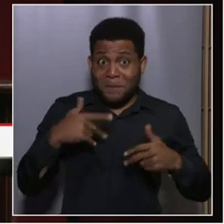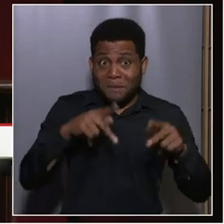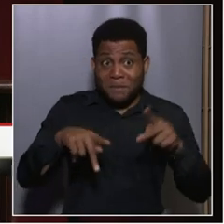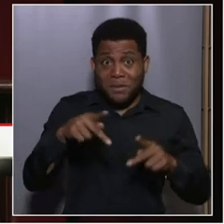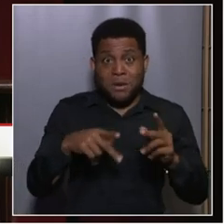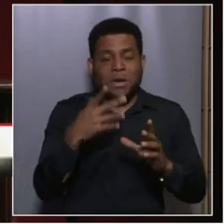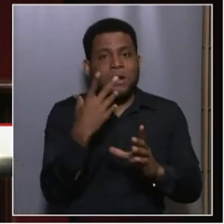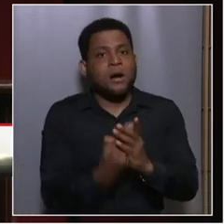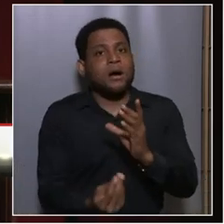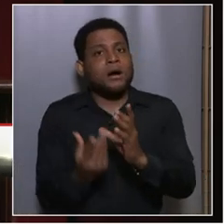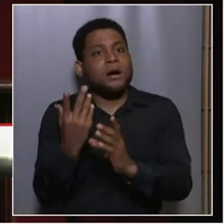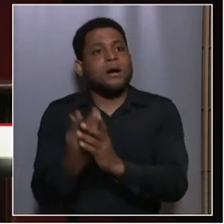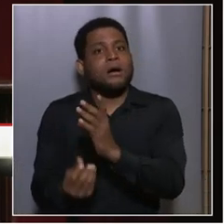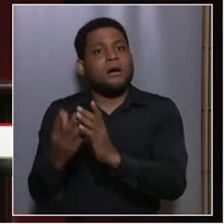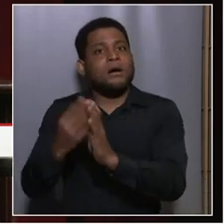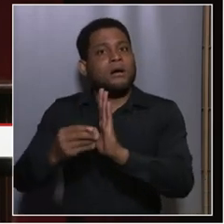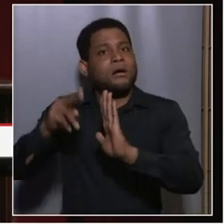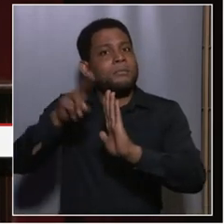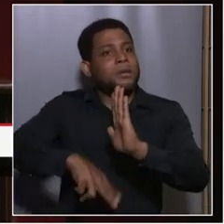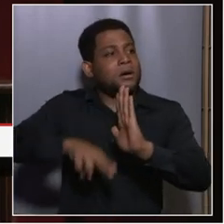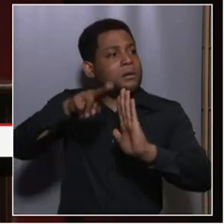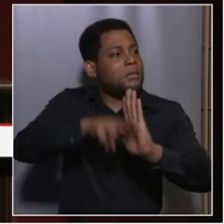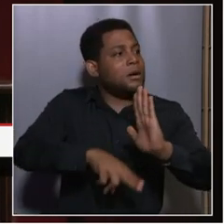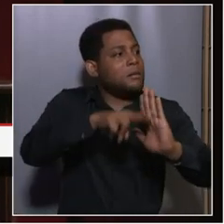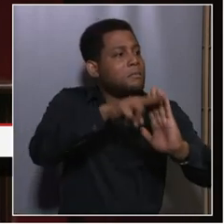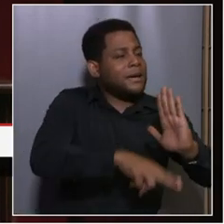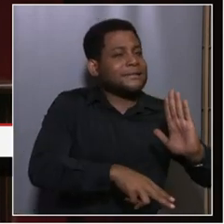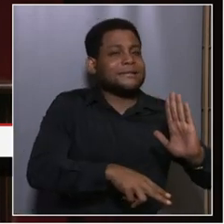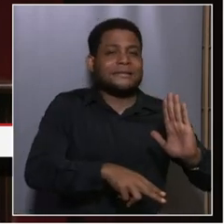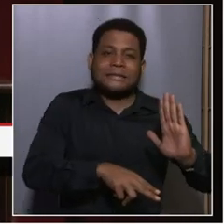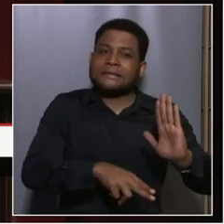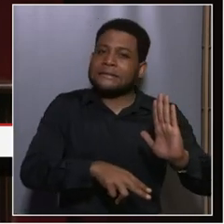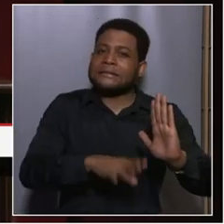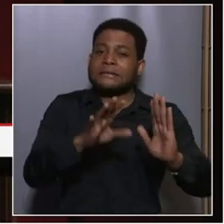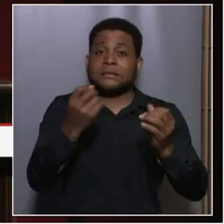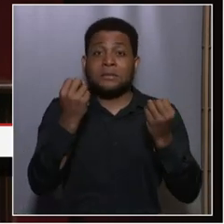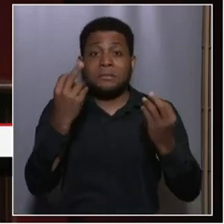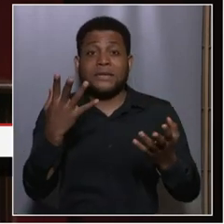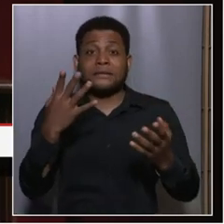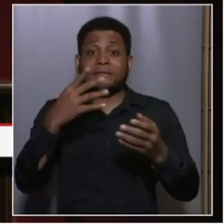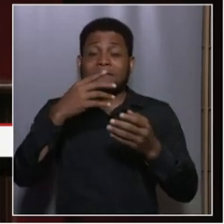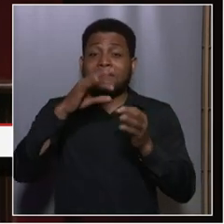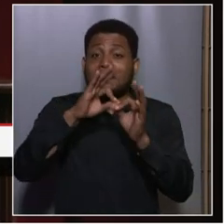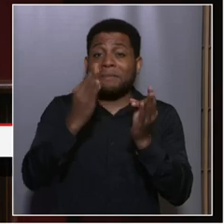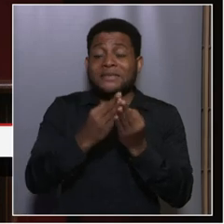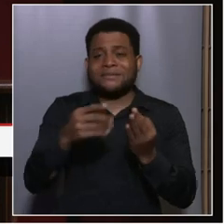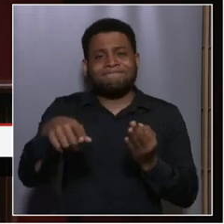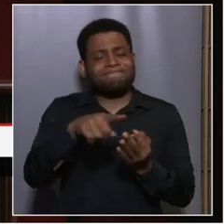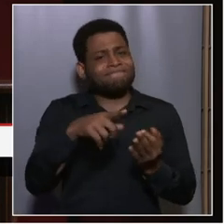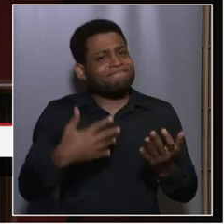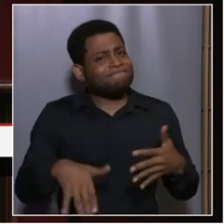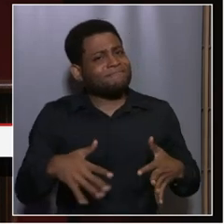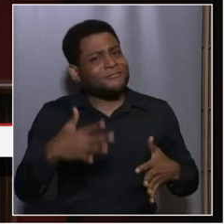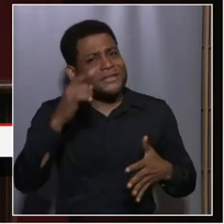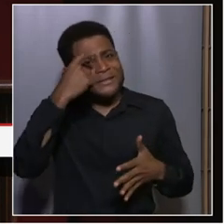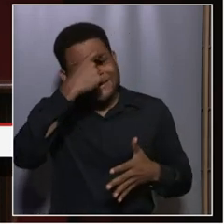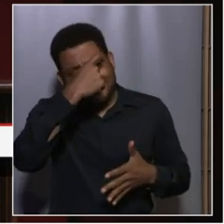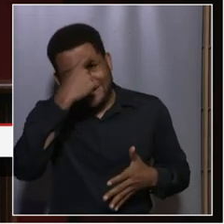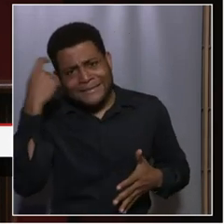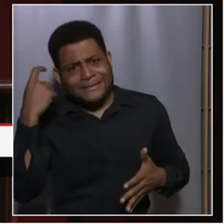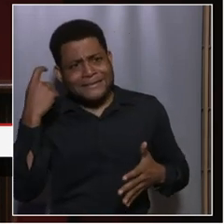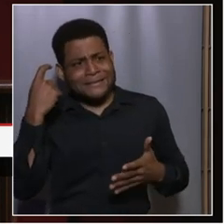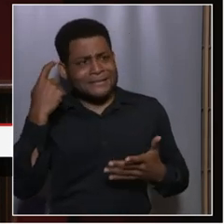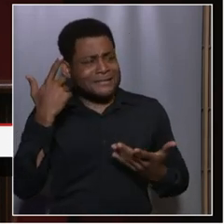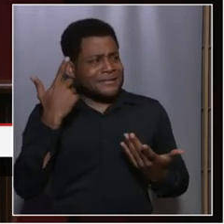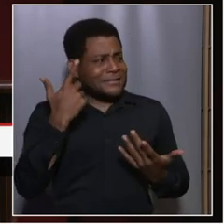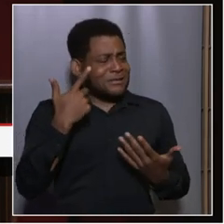families were traumatized by that experience, and we still have a lot of our community living with that trauma. So we